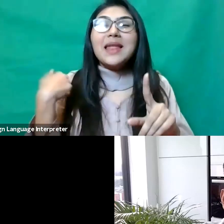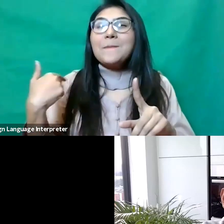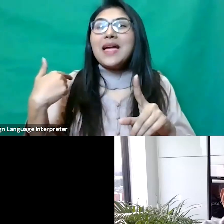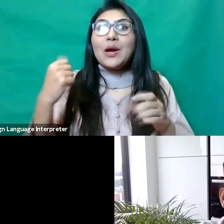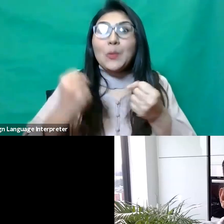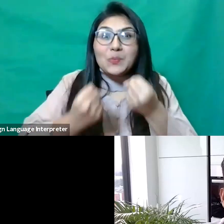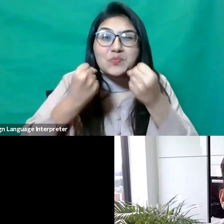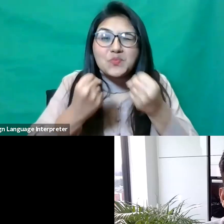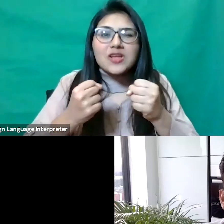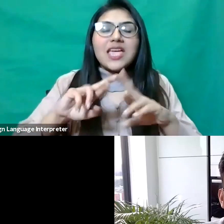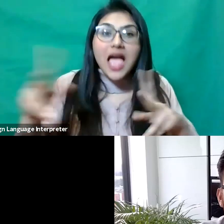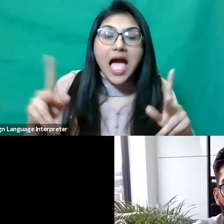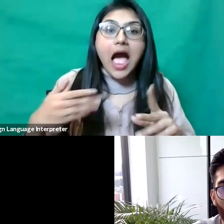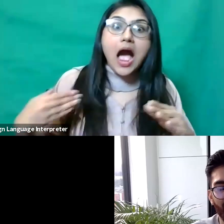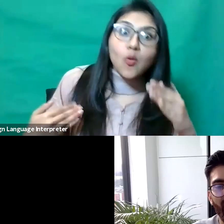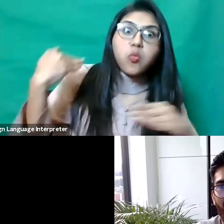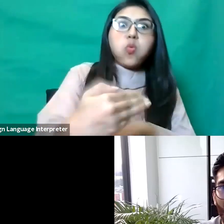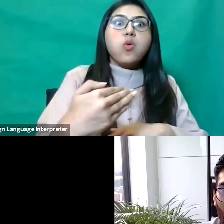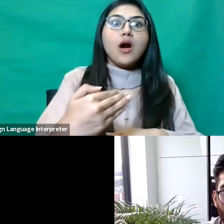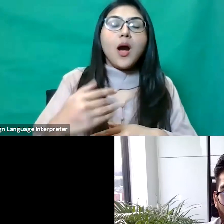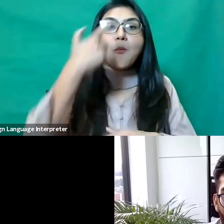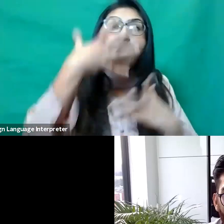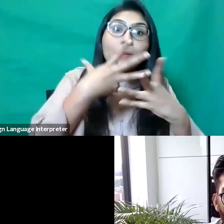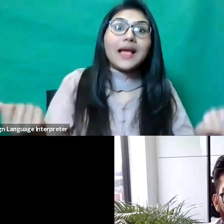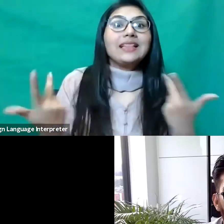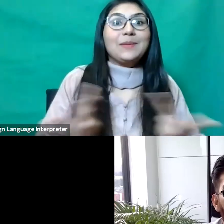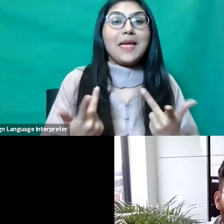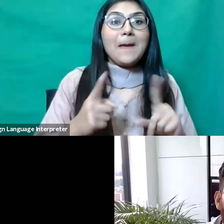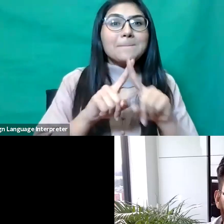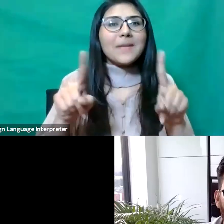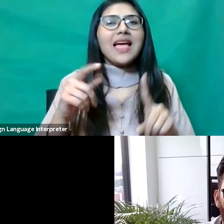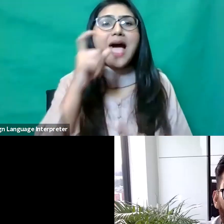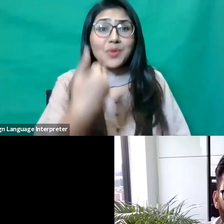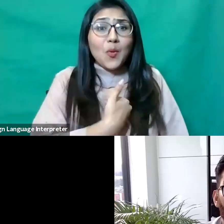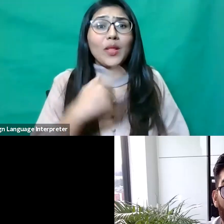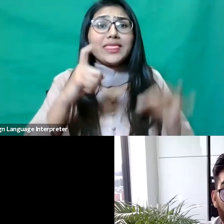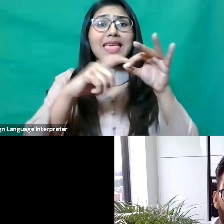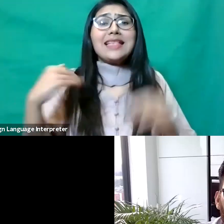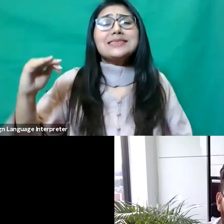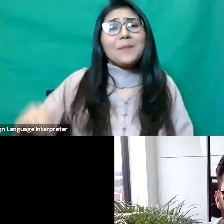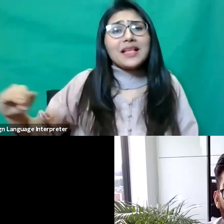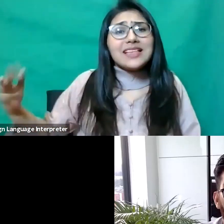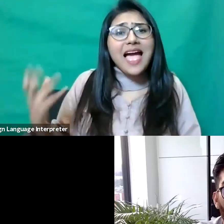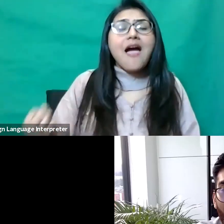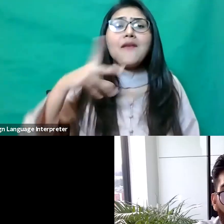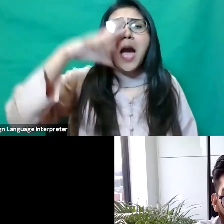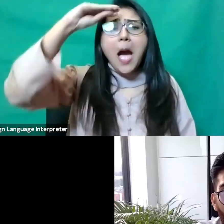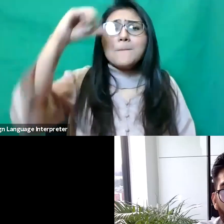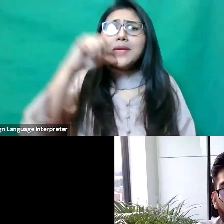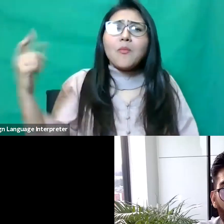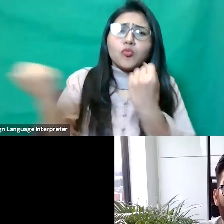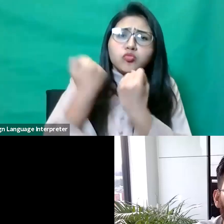to see what's the solution for that. But like when I was a child, my parents have been trying to encourage me. I